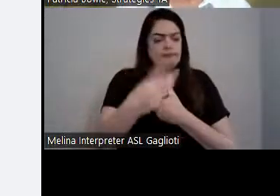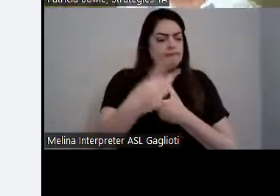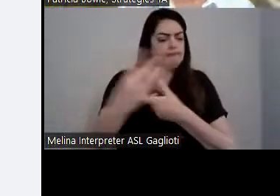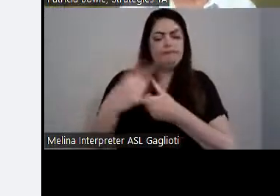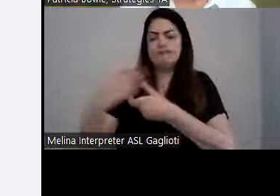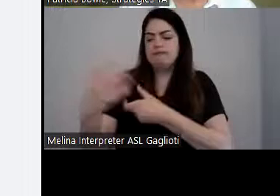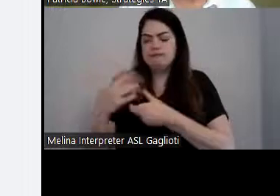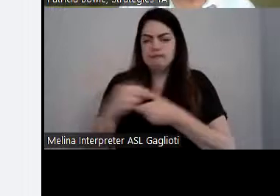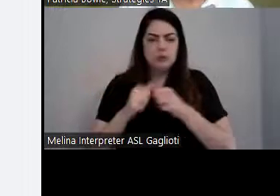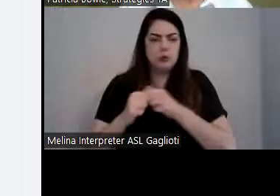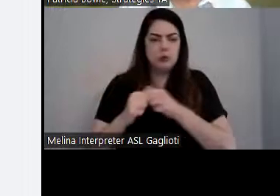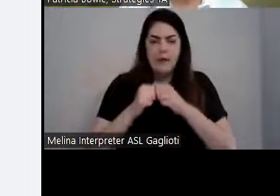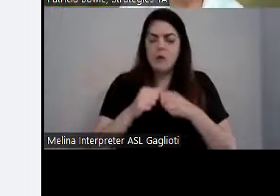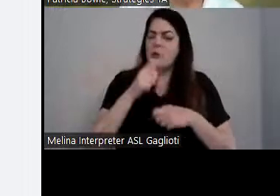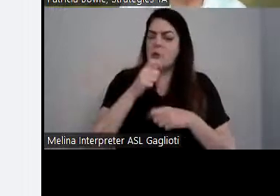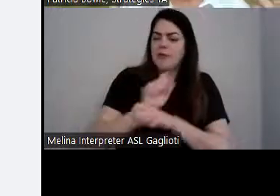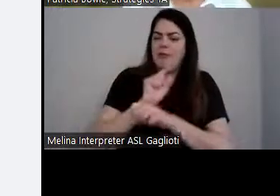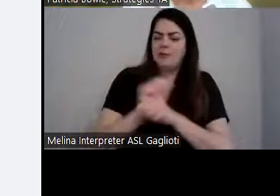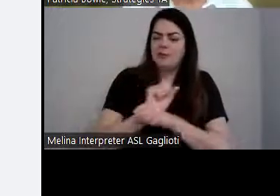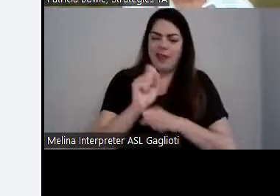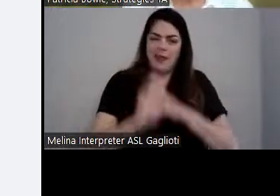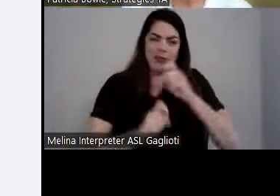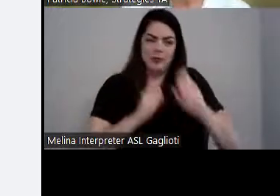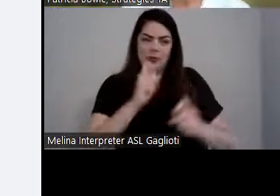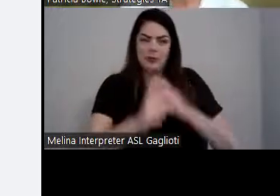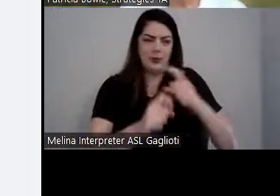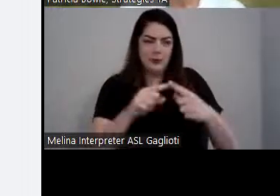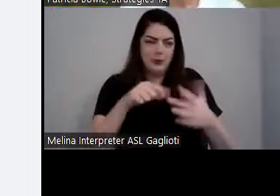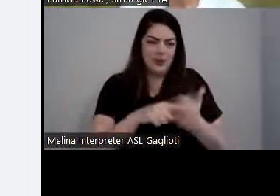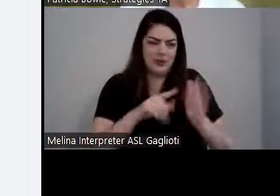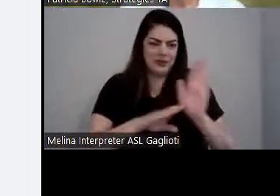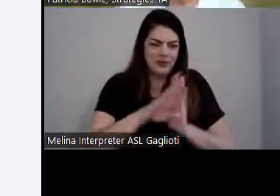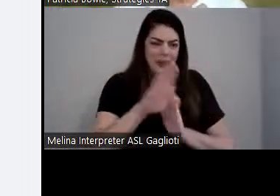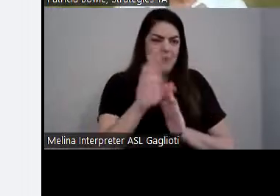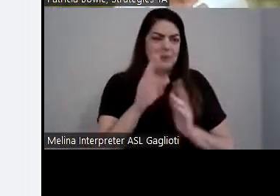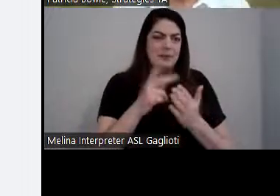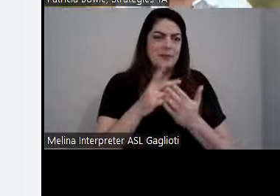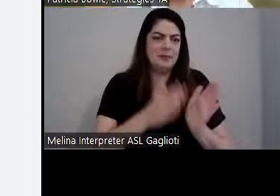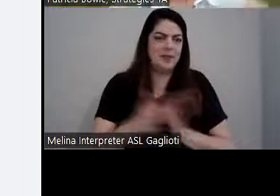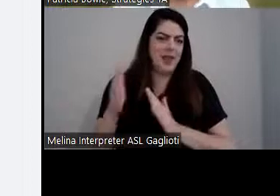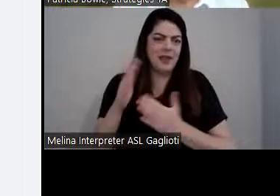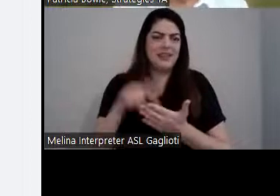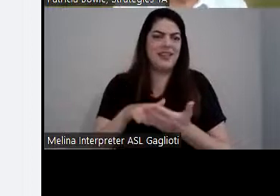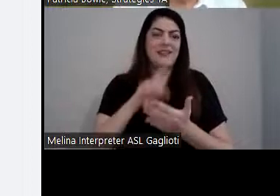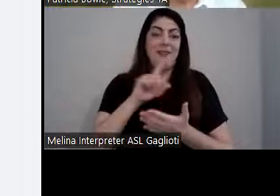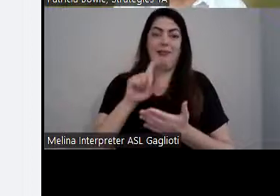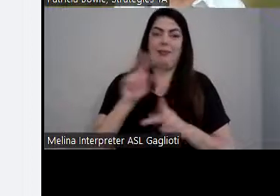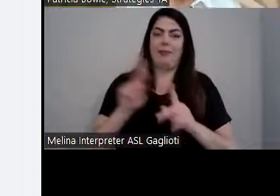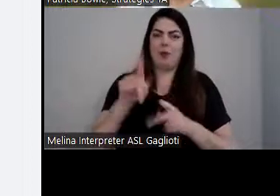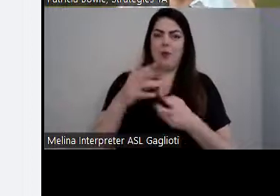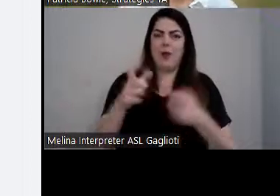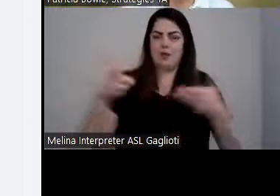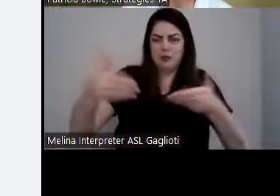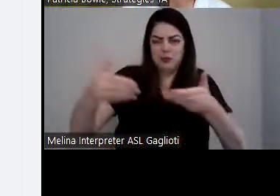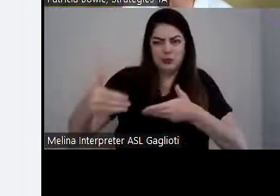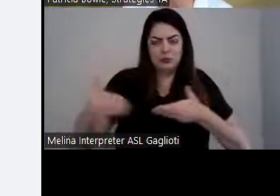to developing those plans. These are the folks that you want to introduce and have give you feedback in terms